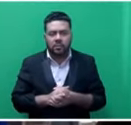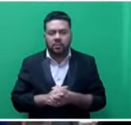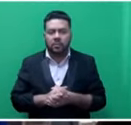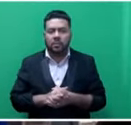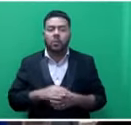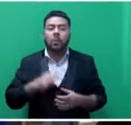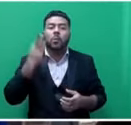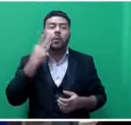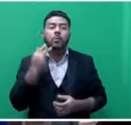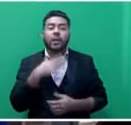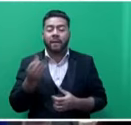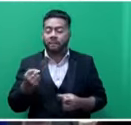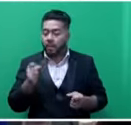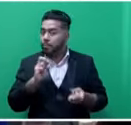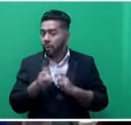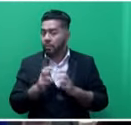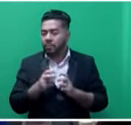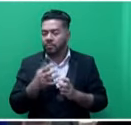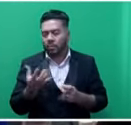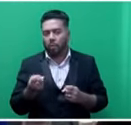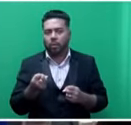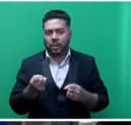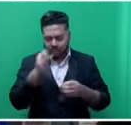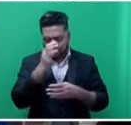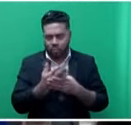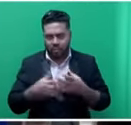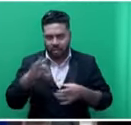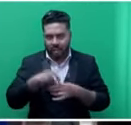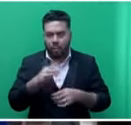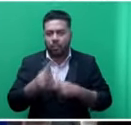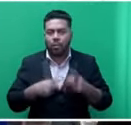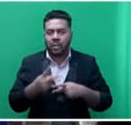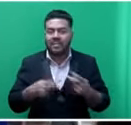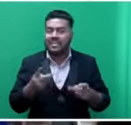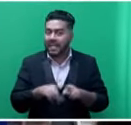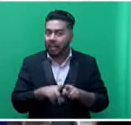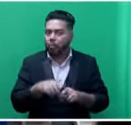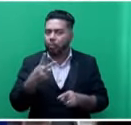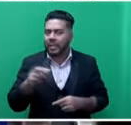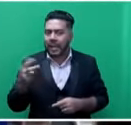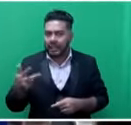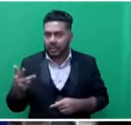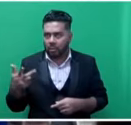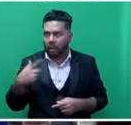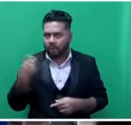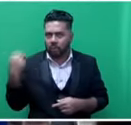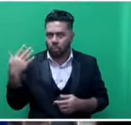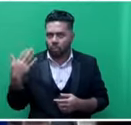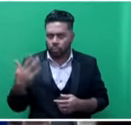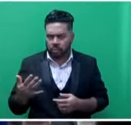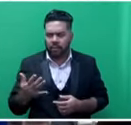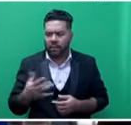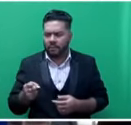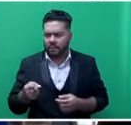When there are problems experienced with the election process, as we did in 2018, with our Court of